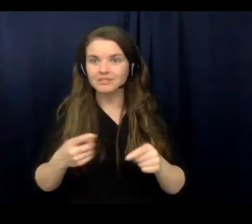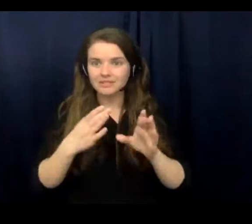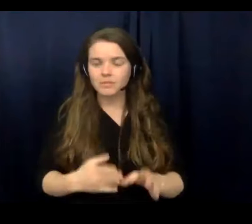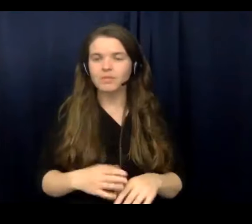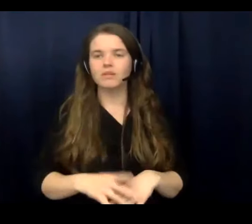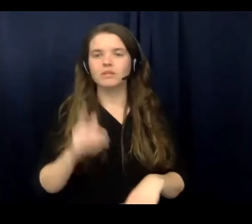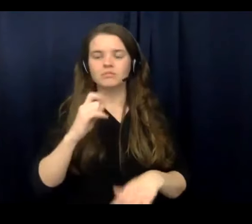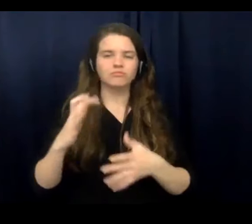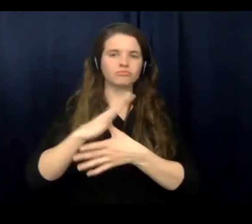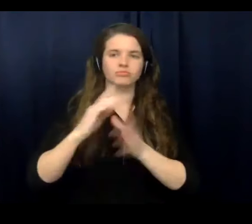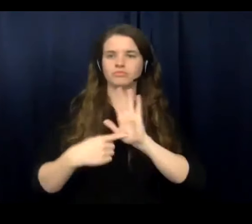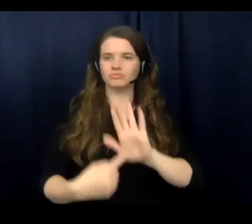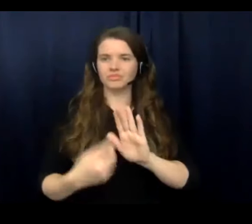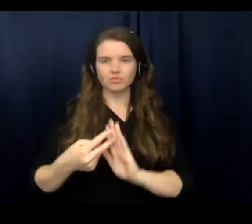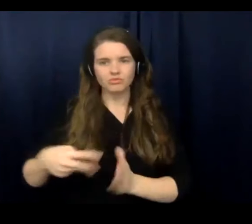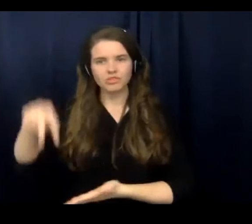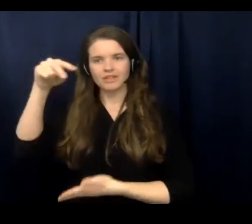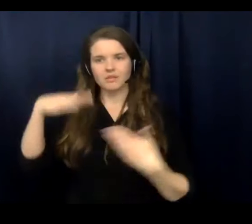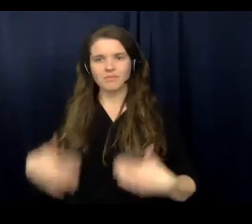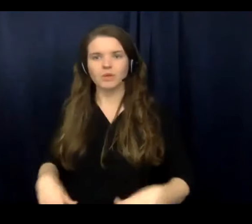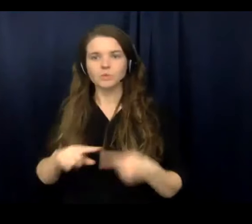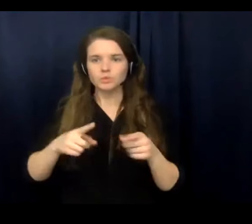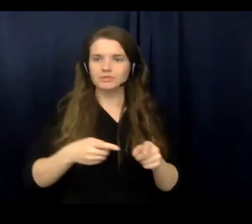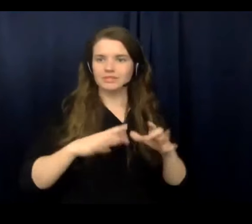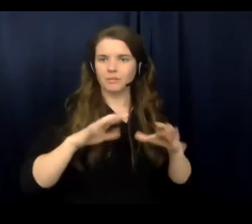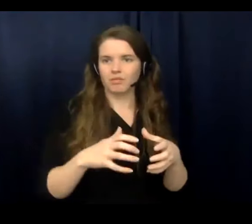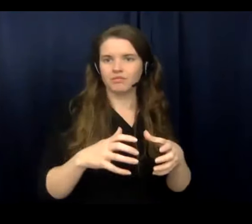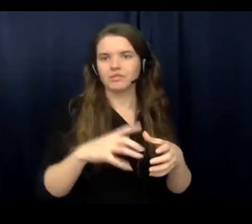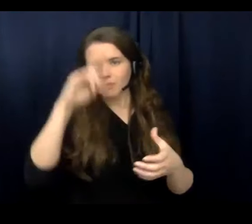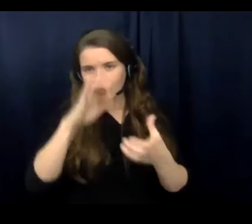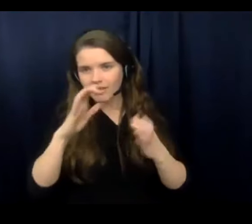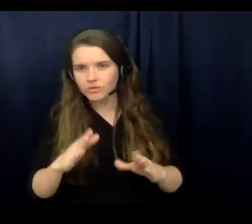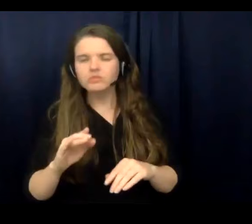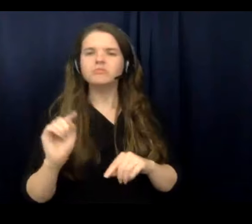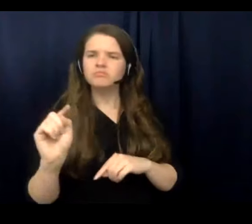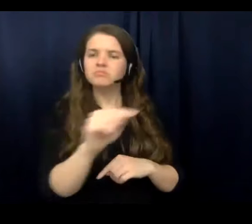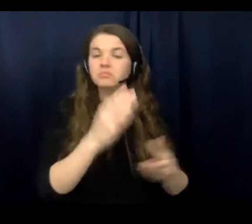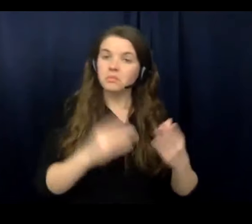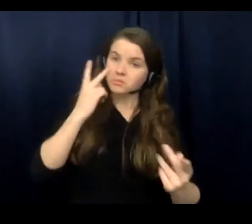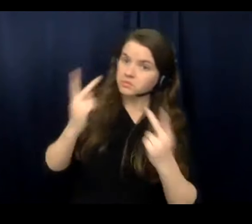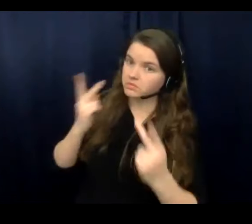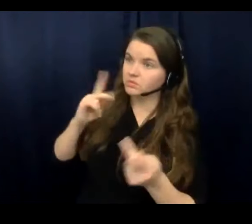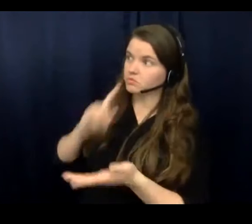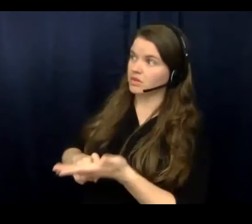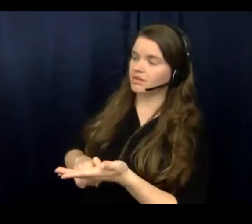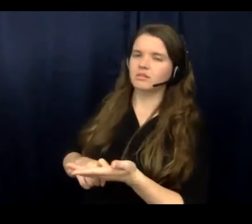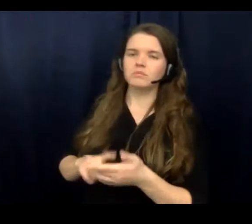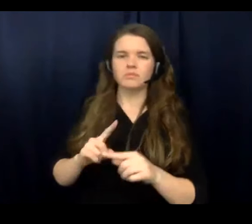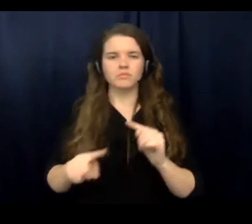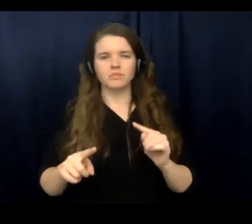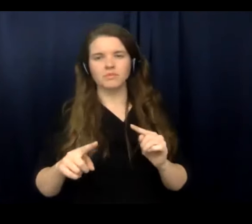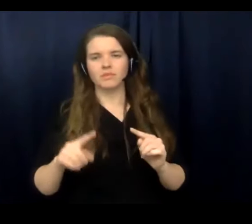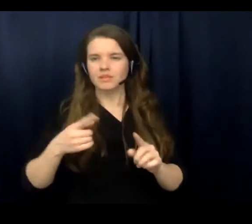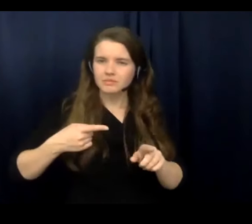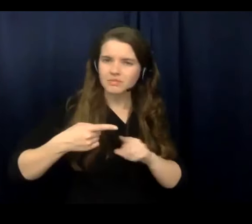revealed himself in his resurrected body to disciples and to believers. Though others probably saw it and recognized it, still, that was his main